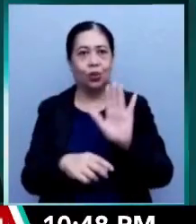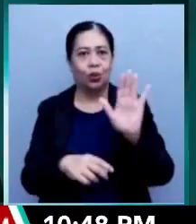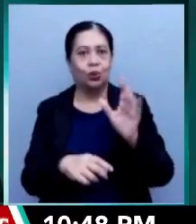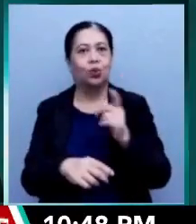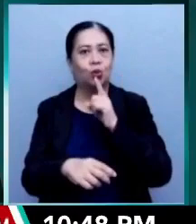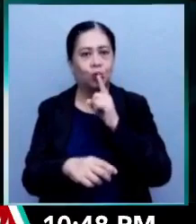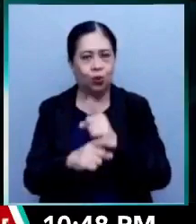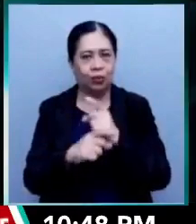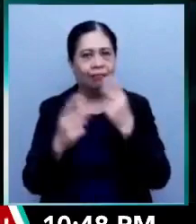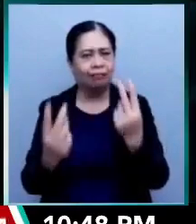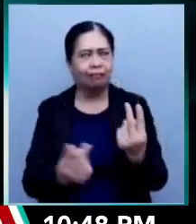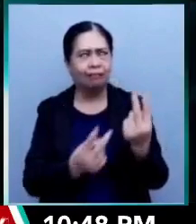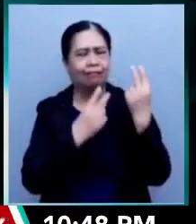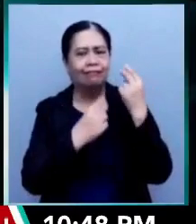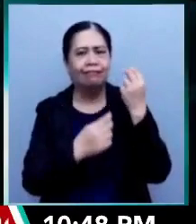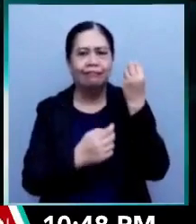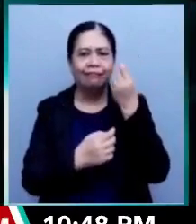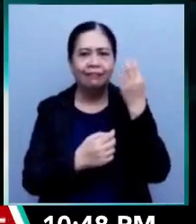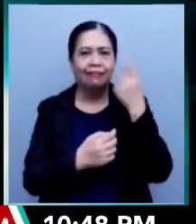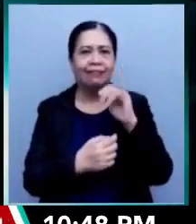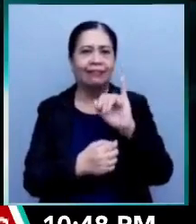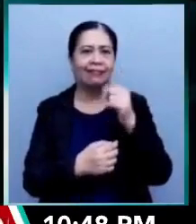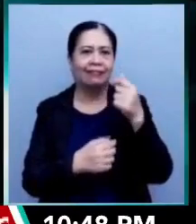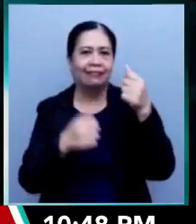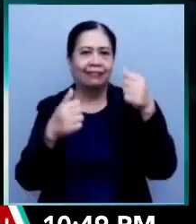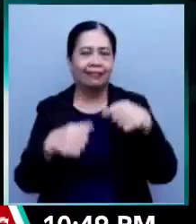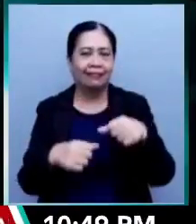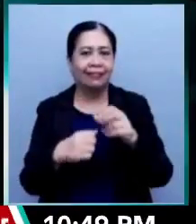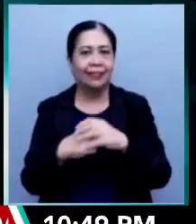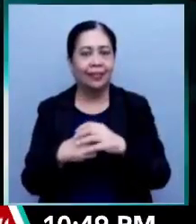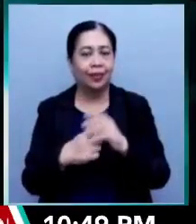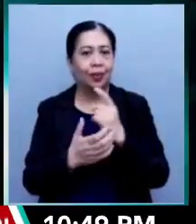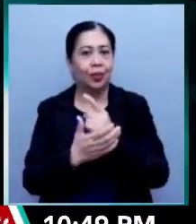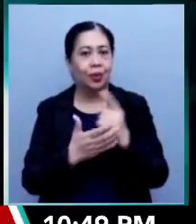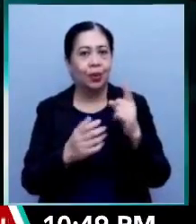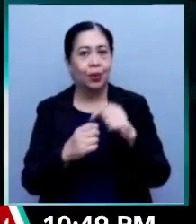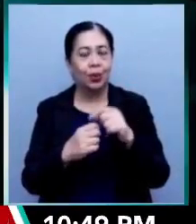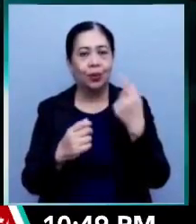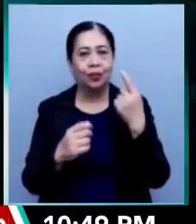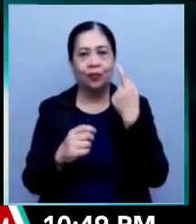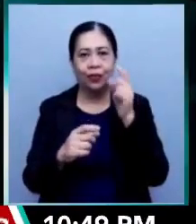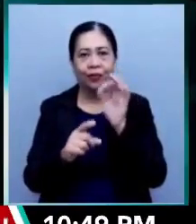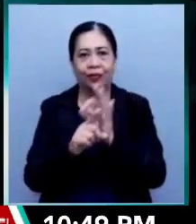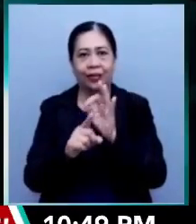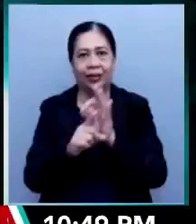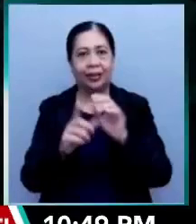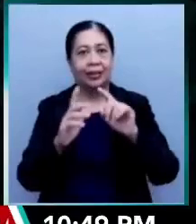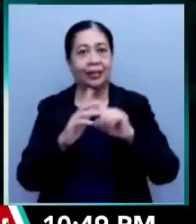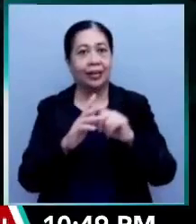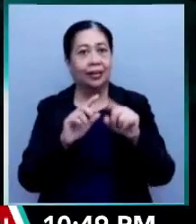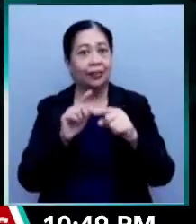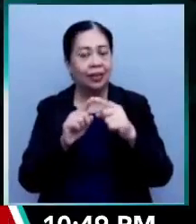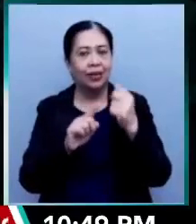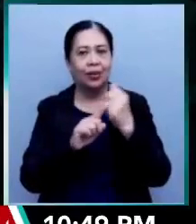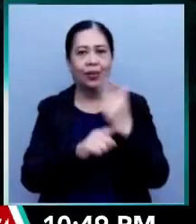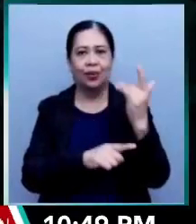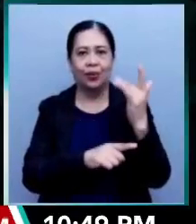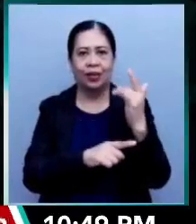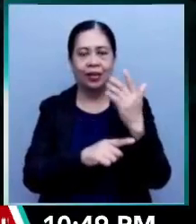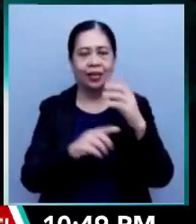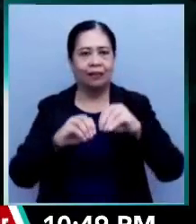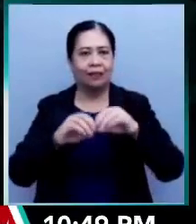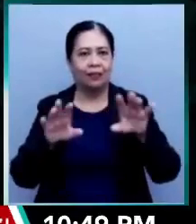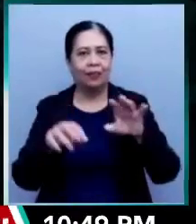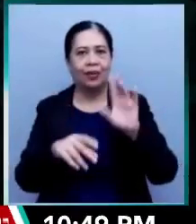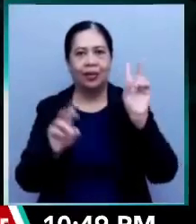Napa-throwback pa nga siya sa Instagram. Ang week-long treat for fans magsimula sa August 25 with a digital release of Yours